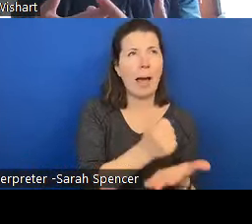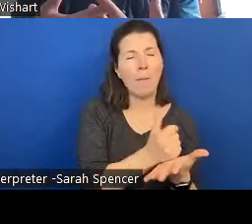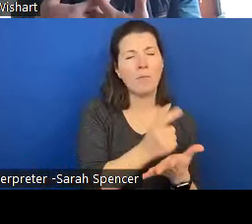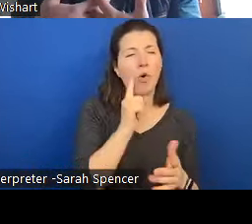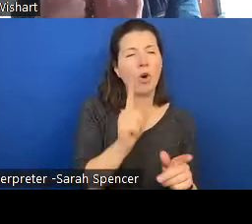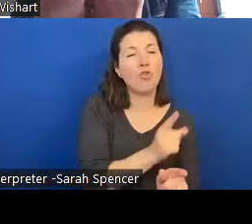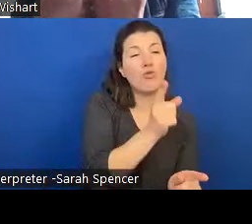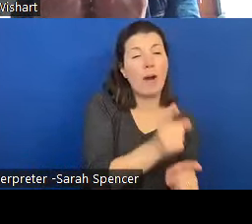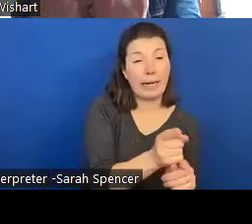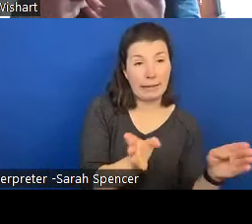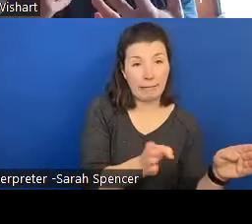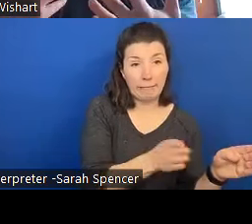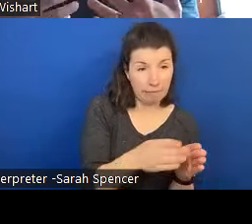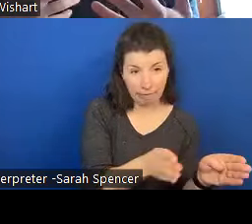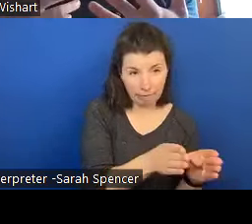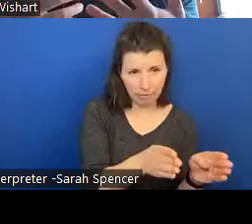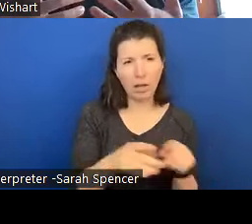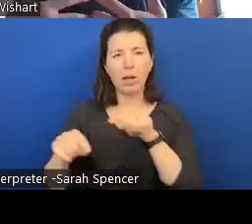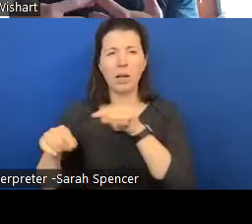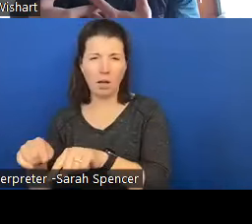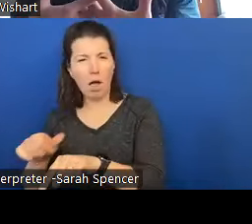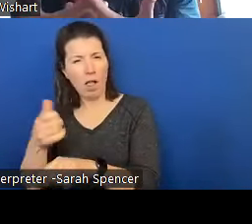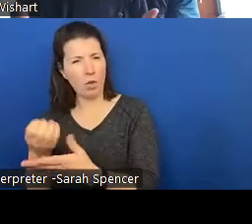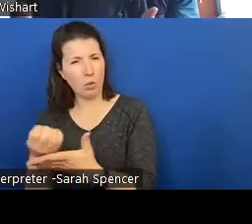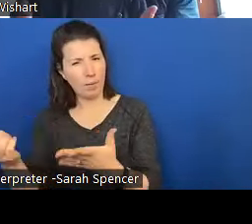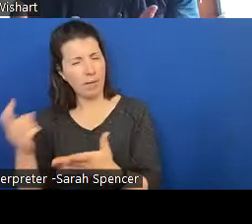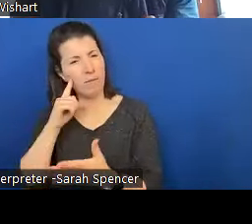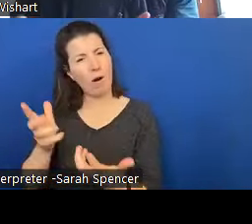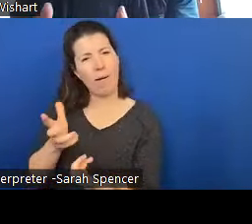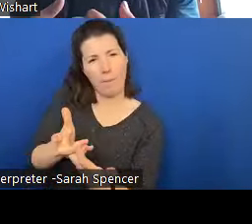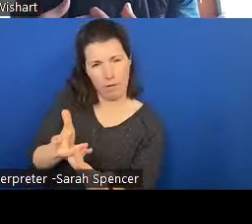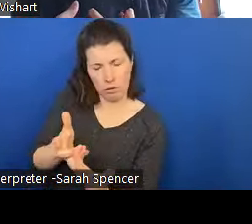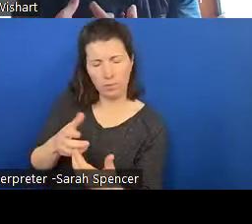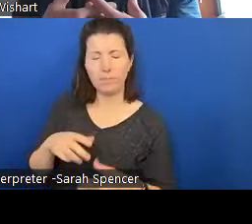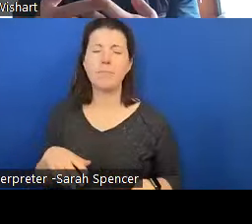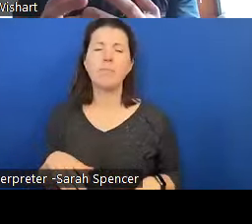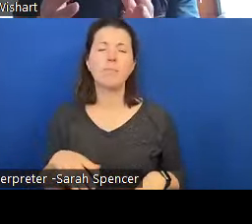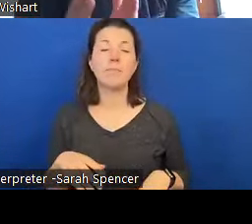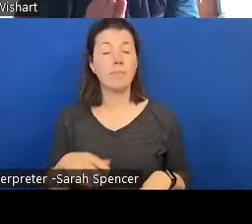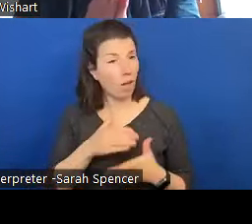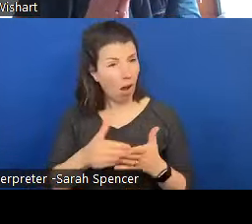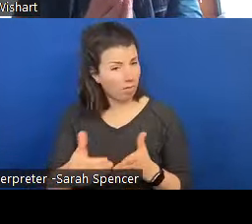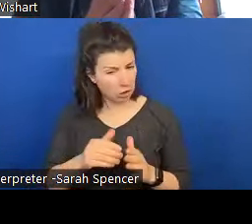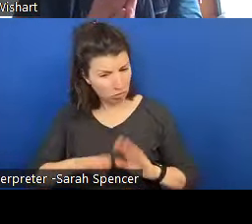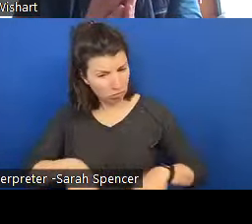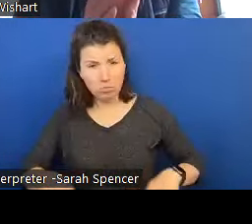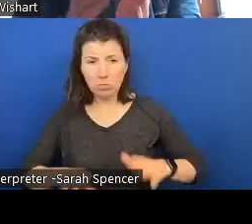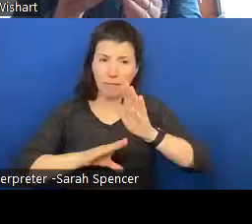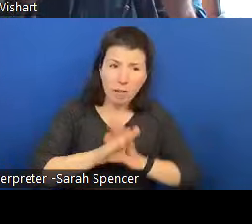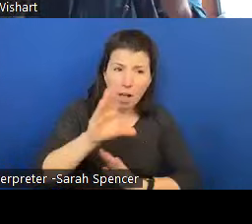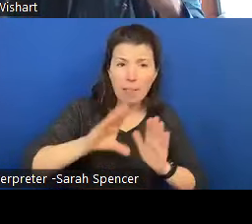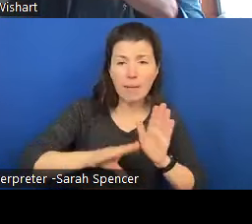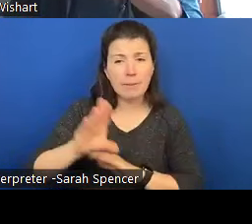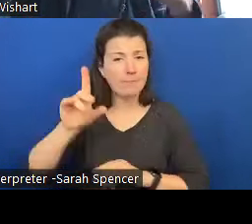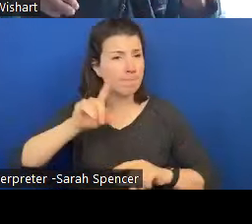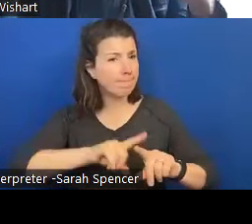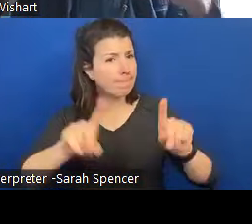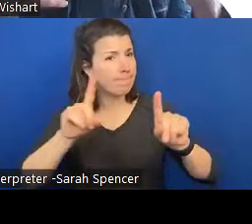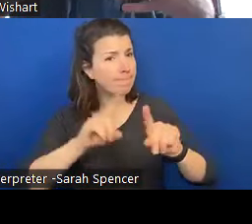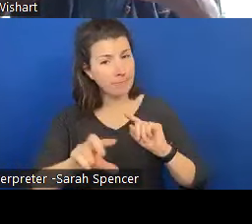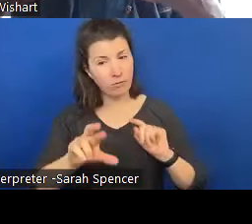our equipment in sort of both of those terms. Often these children are developing in different sort of